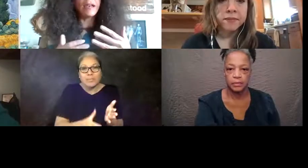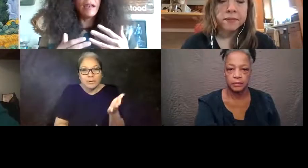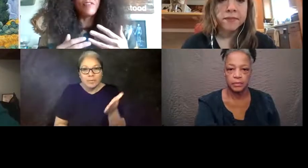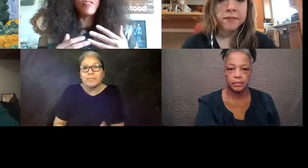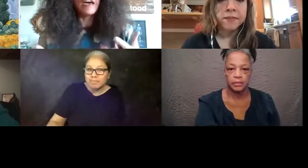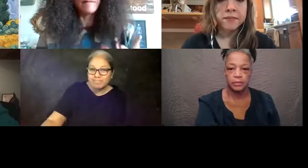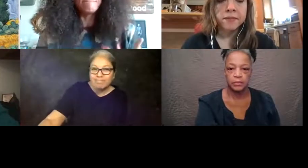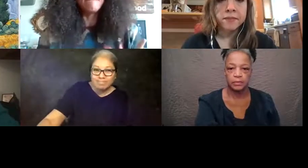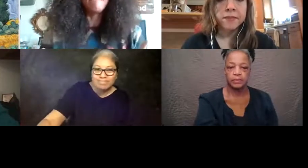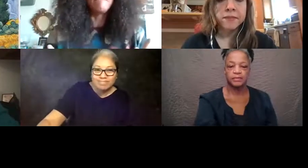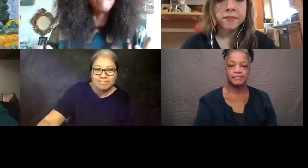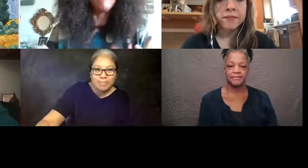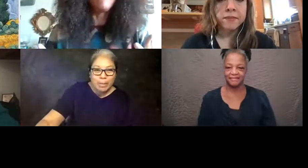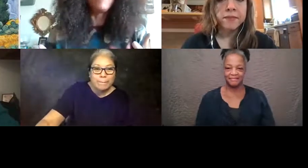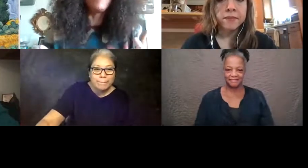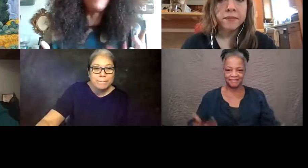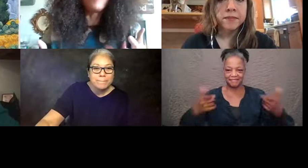And that